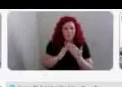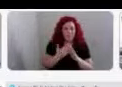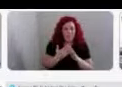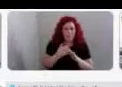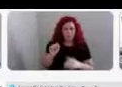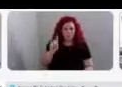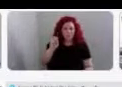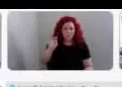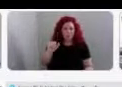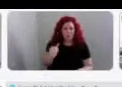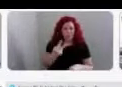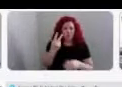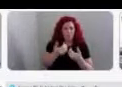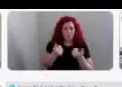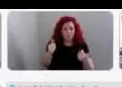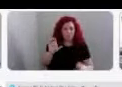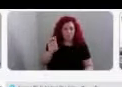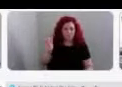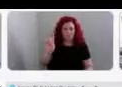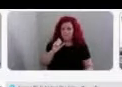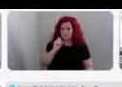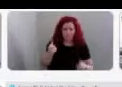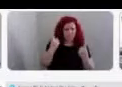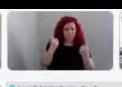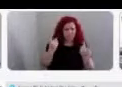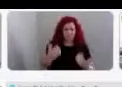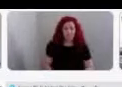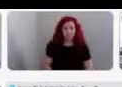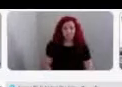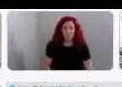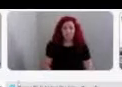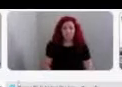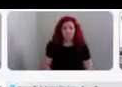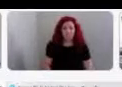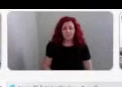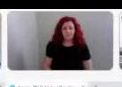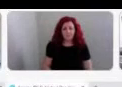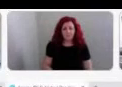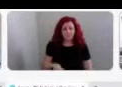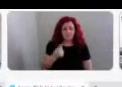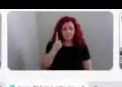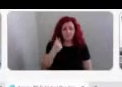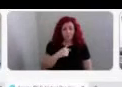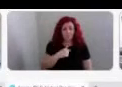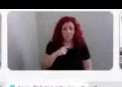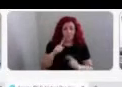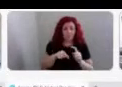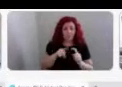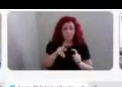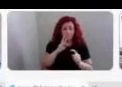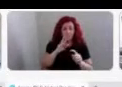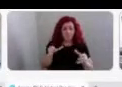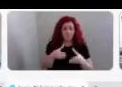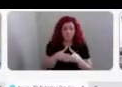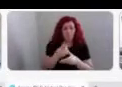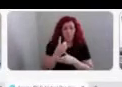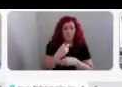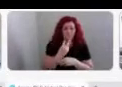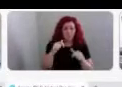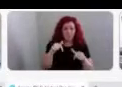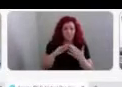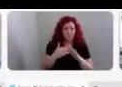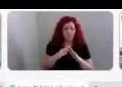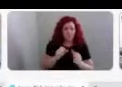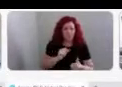separate congressional districts it makes no sense it makes it so that we can't speak as one voice in our community and